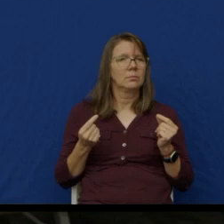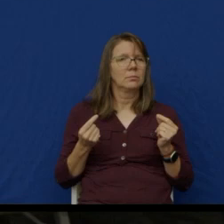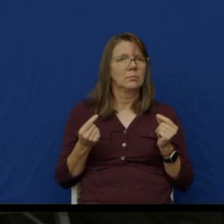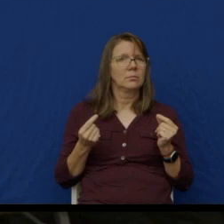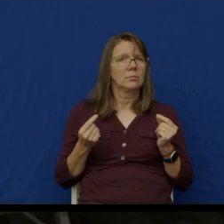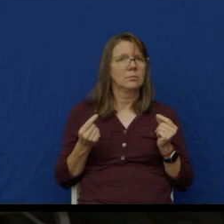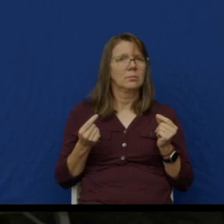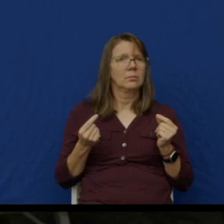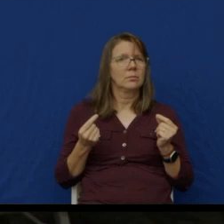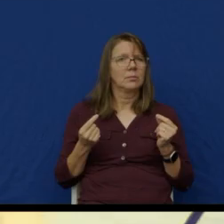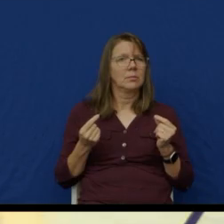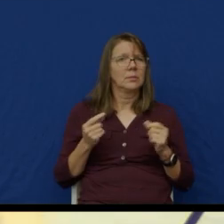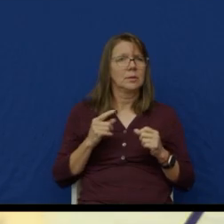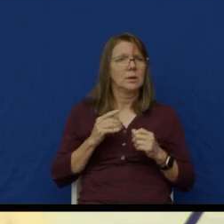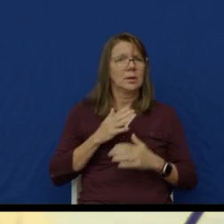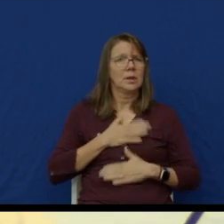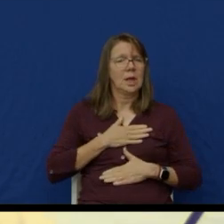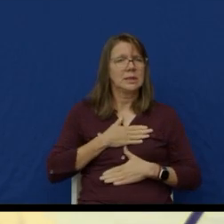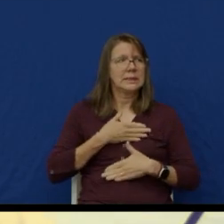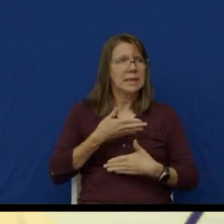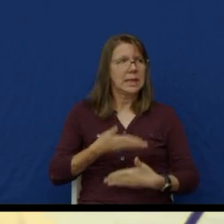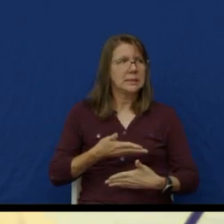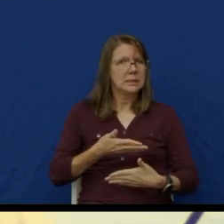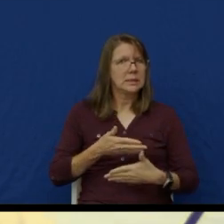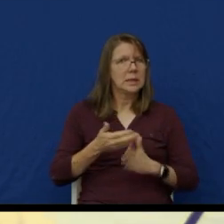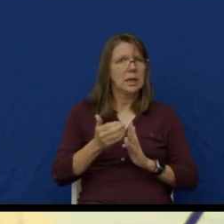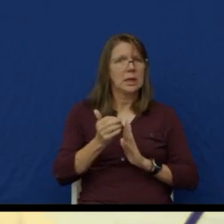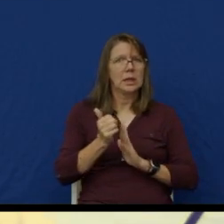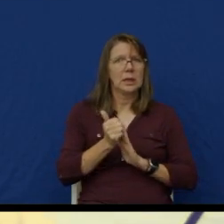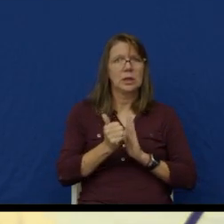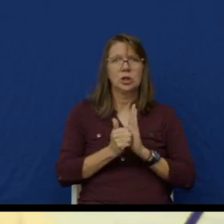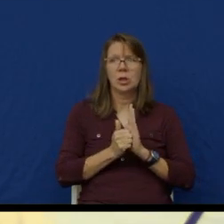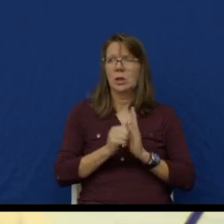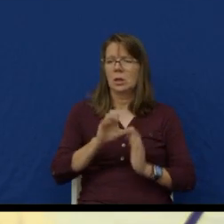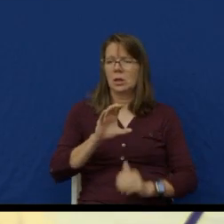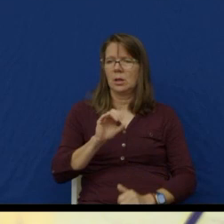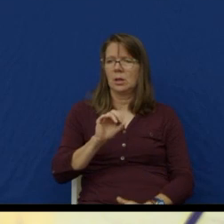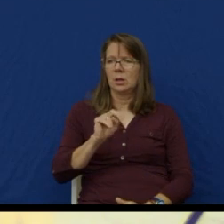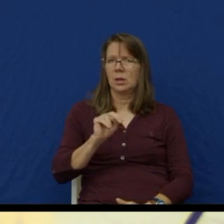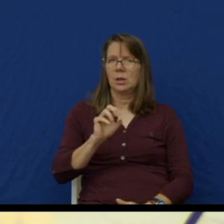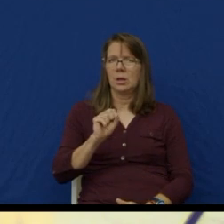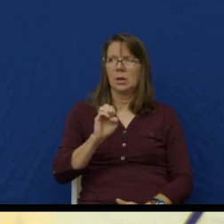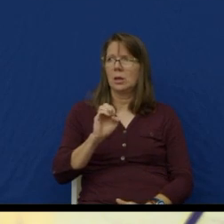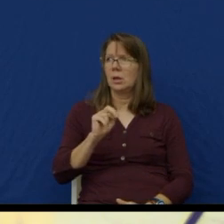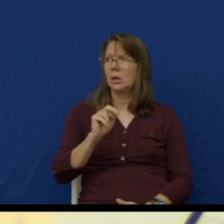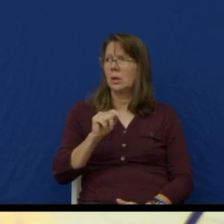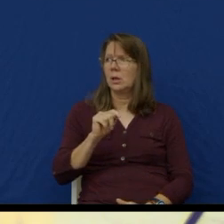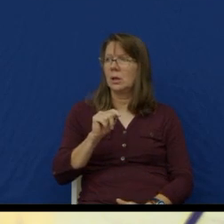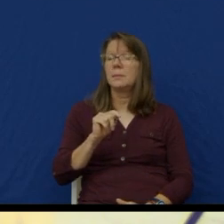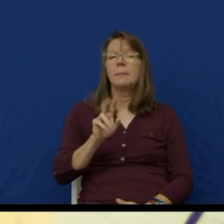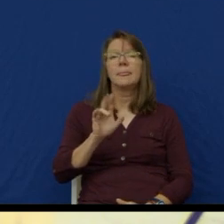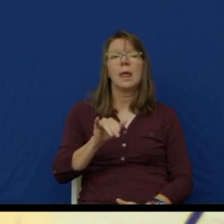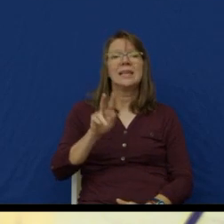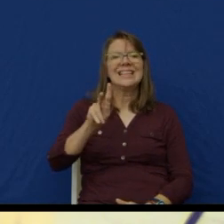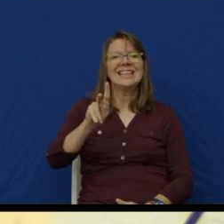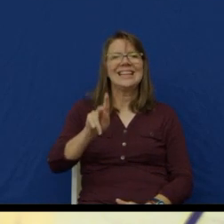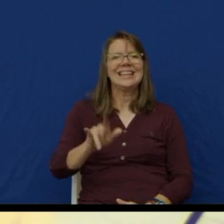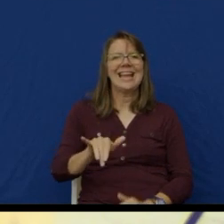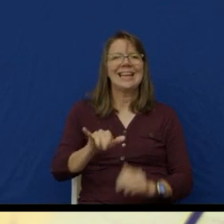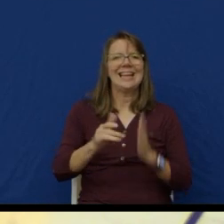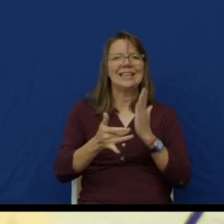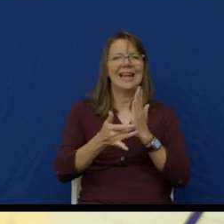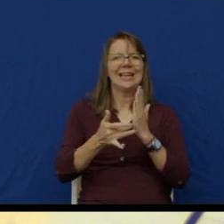consent agenda. And the first item on the consent agenda is the Kentucky Technology